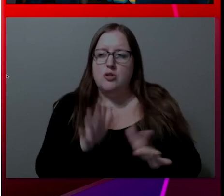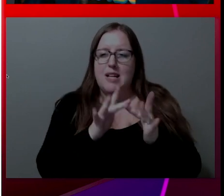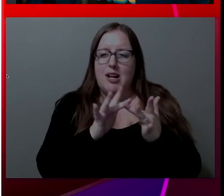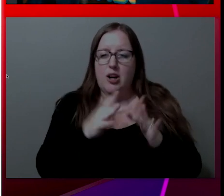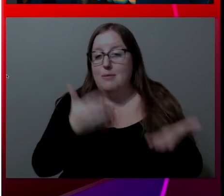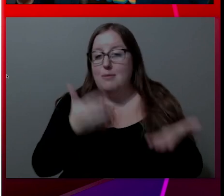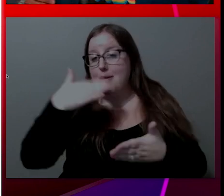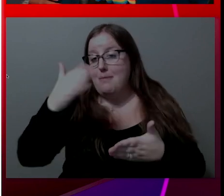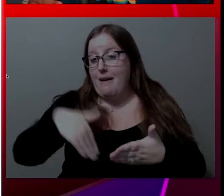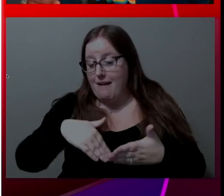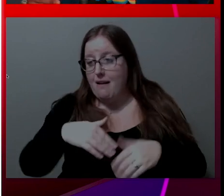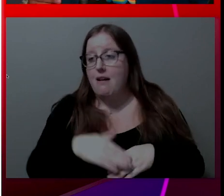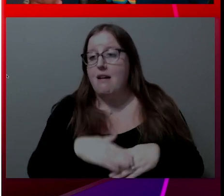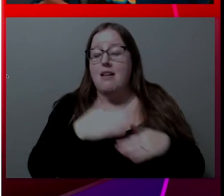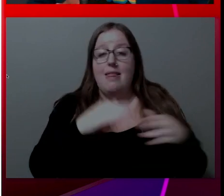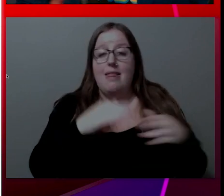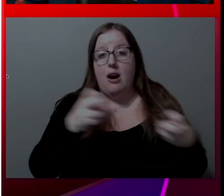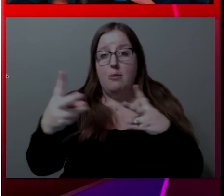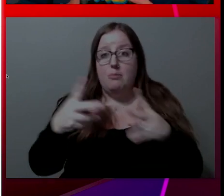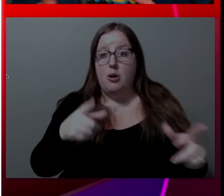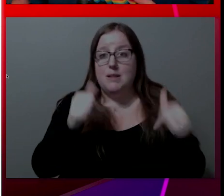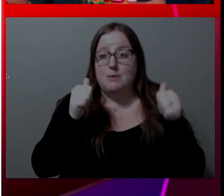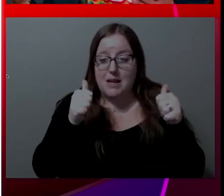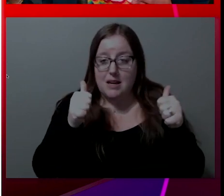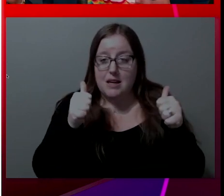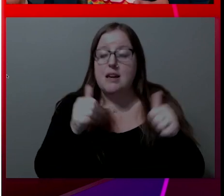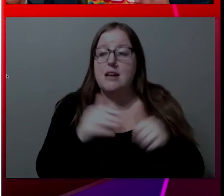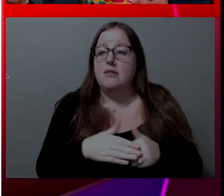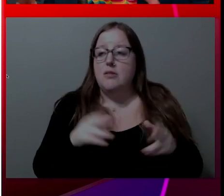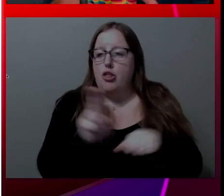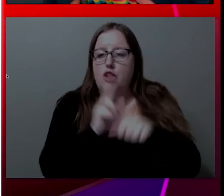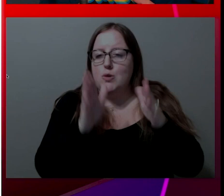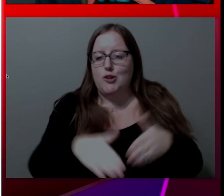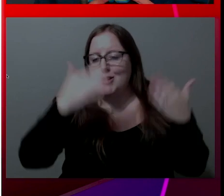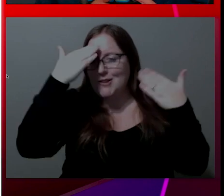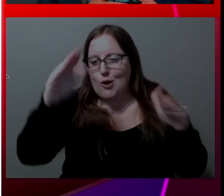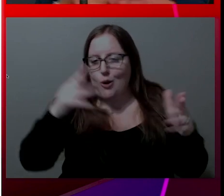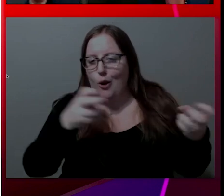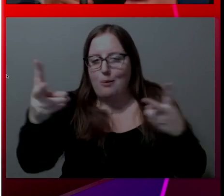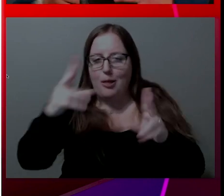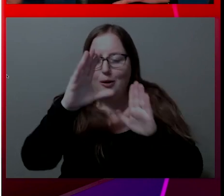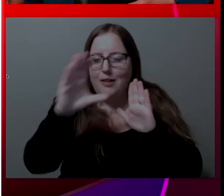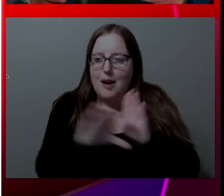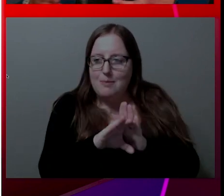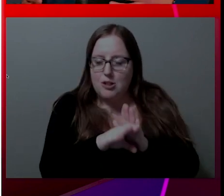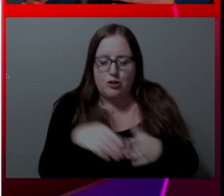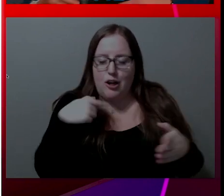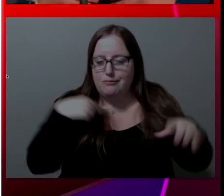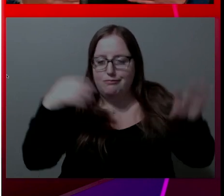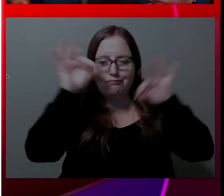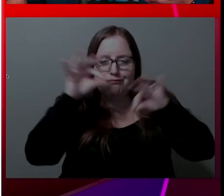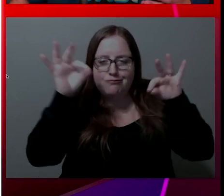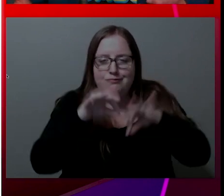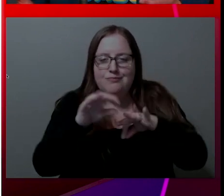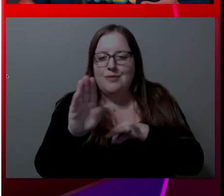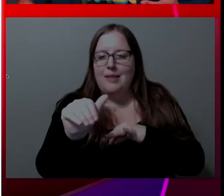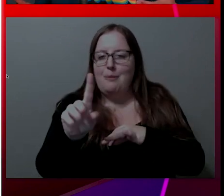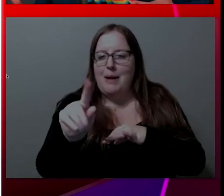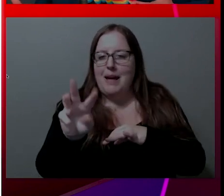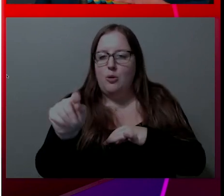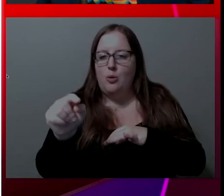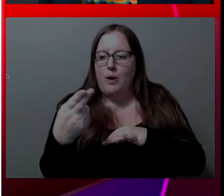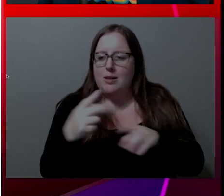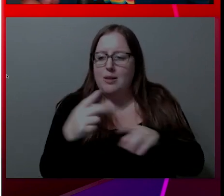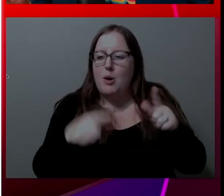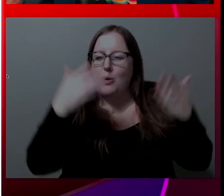whatever, and the upload speeds, the user doesn't know that you're uploading an image, or they're unaware of like kind of the bandwidth stuff, and we don't want them to have to know that